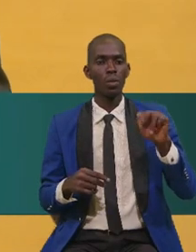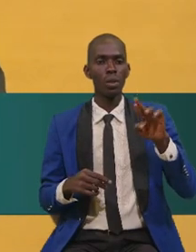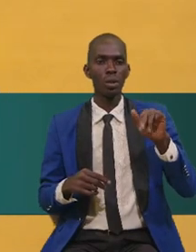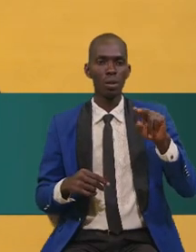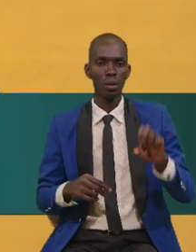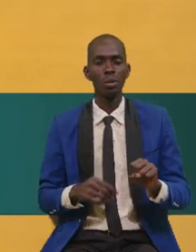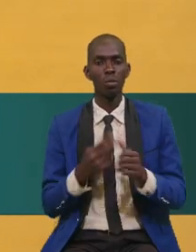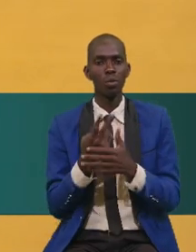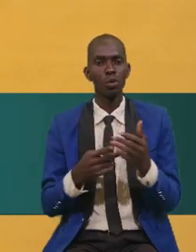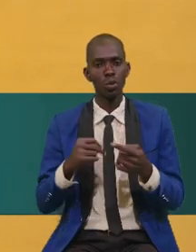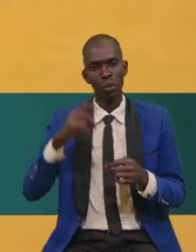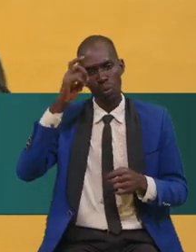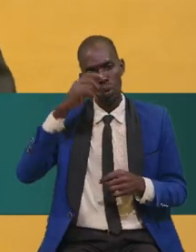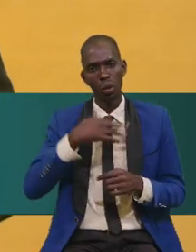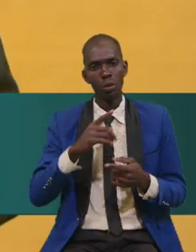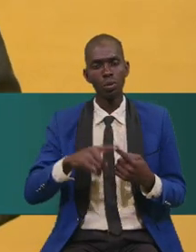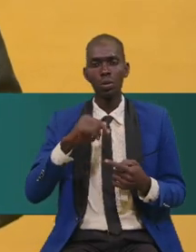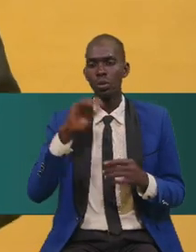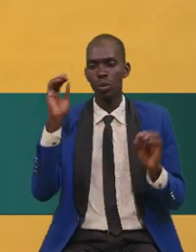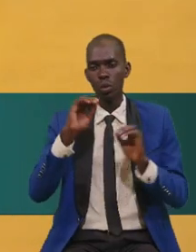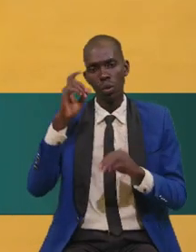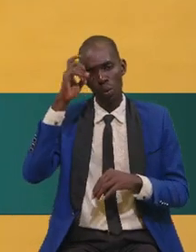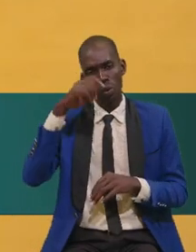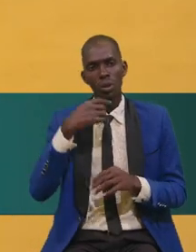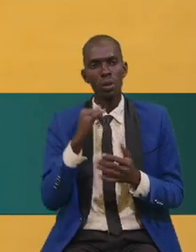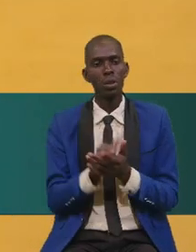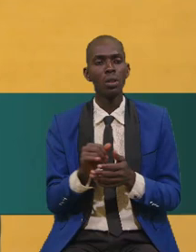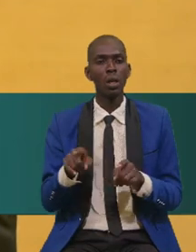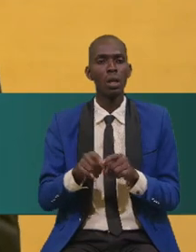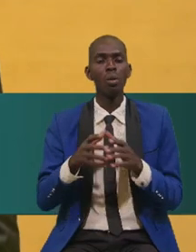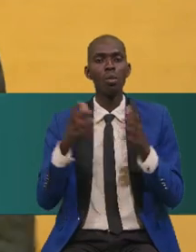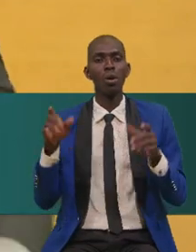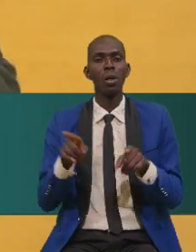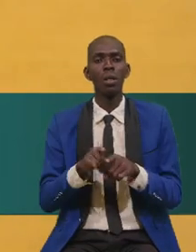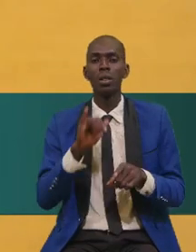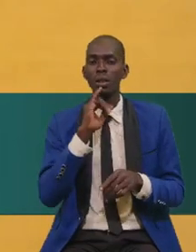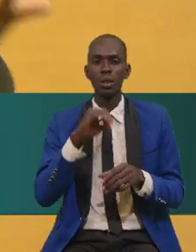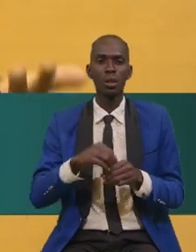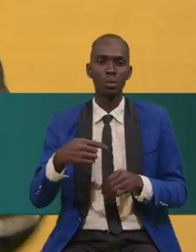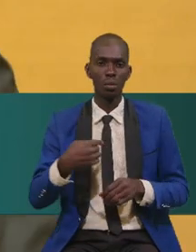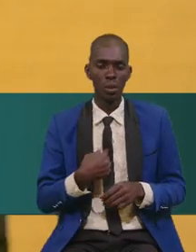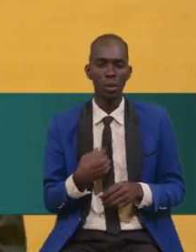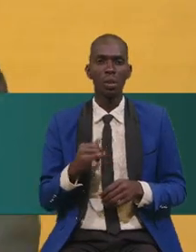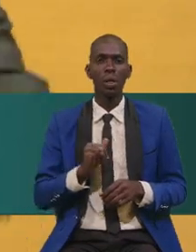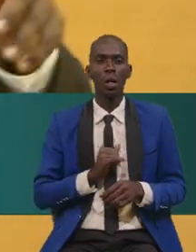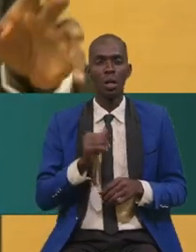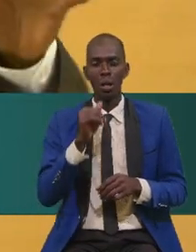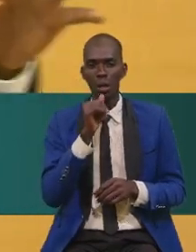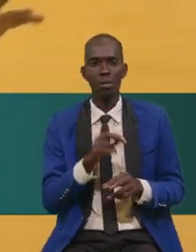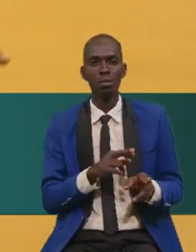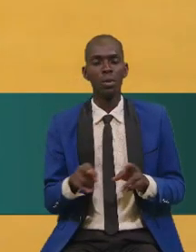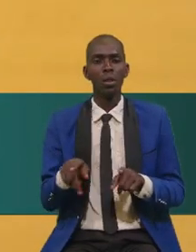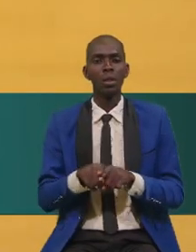says, so as much as in me is, as long as I am breathing, as long I am still alive,